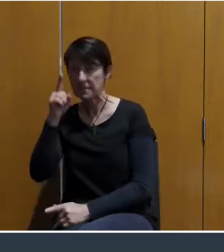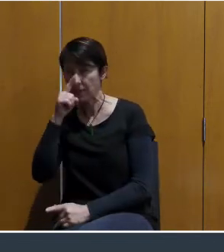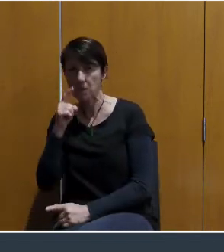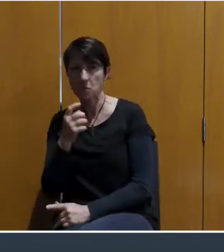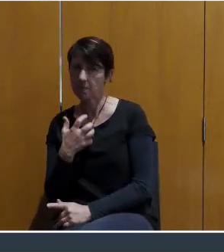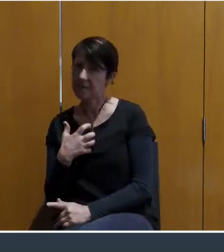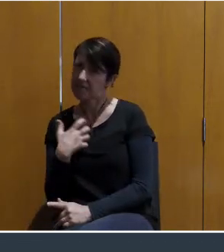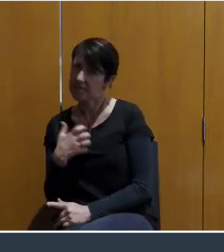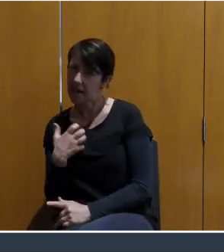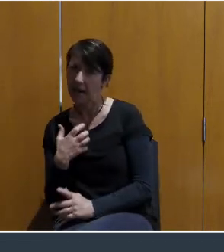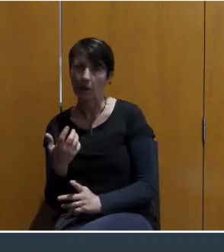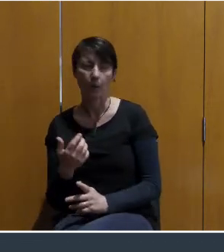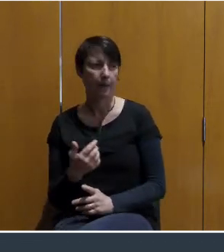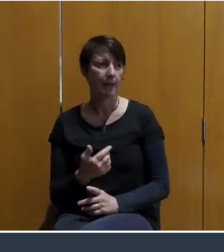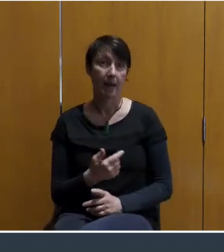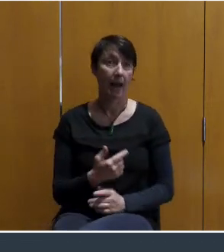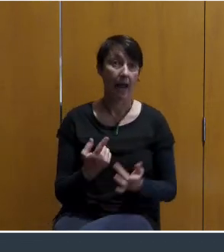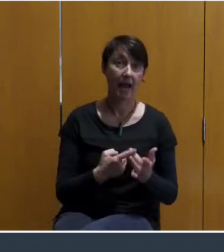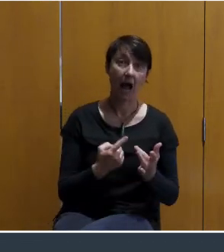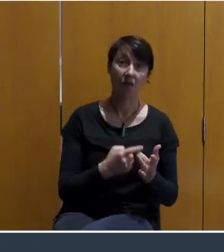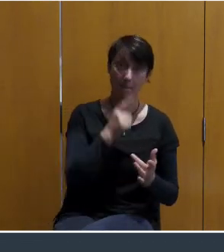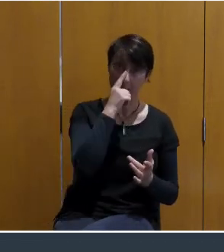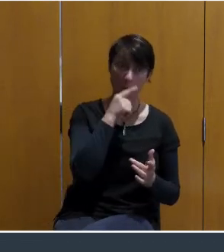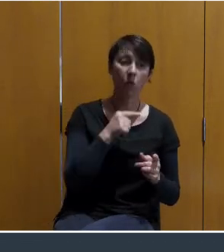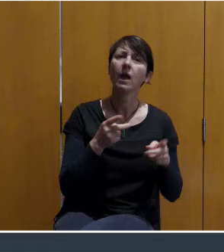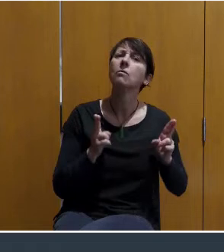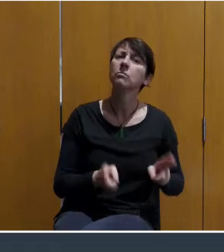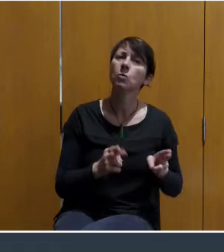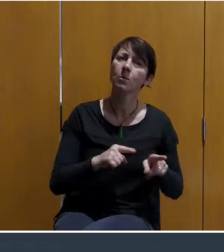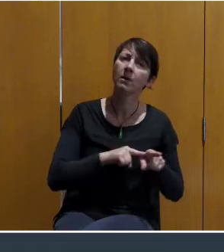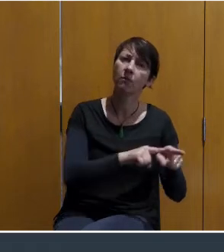law-abiding citizens, and hugely disadvantage